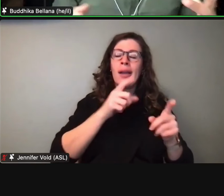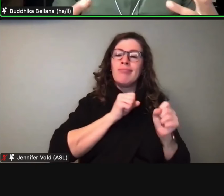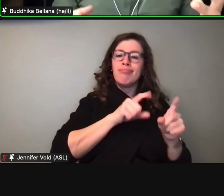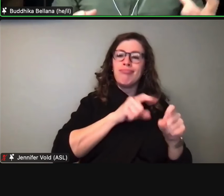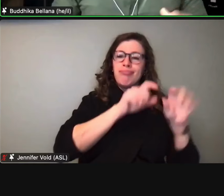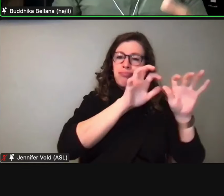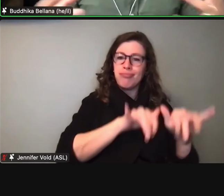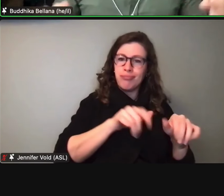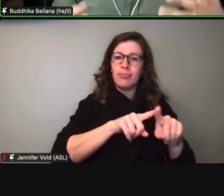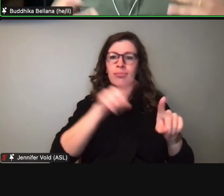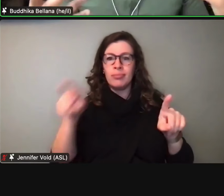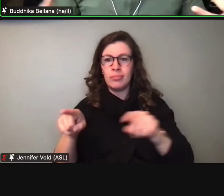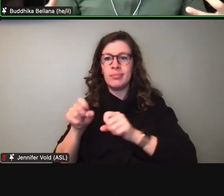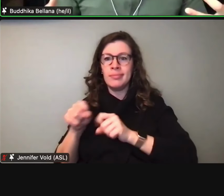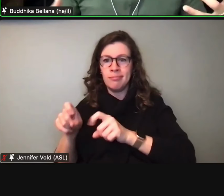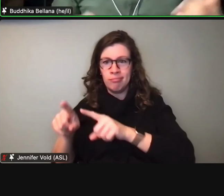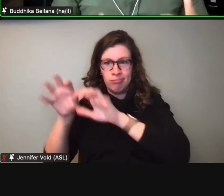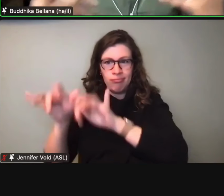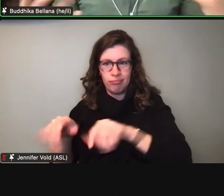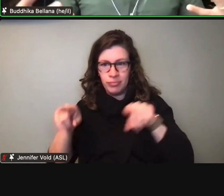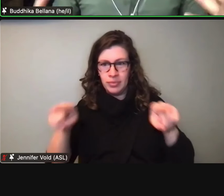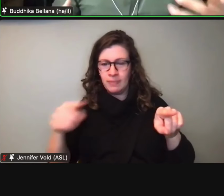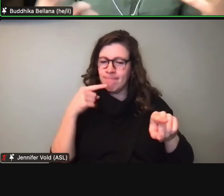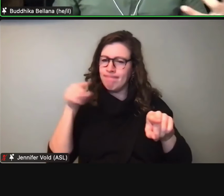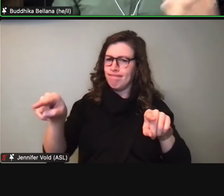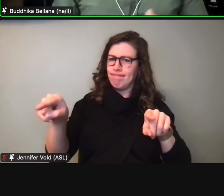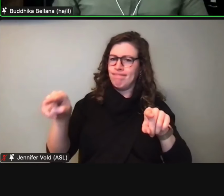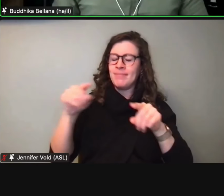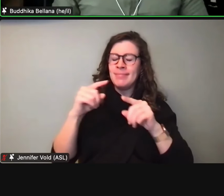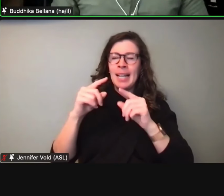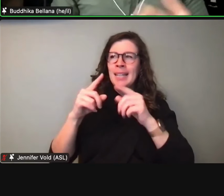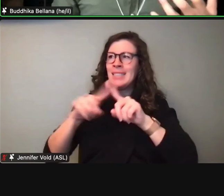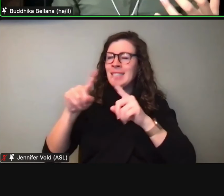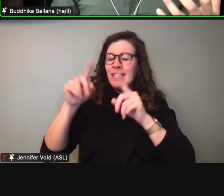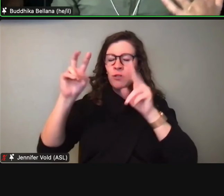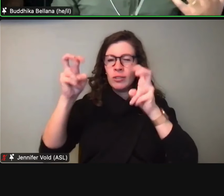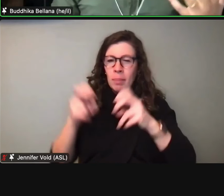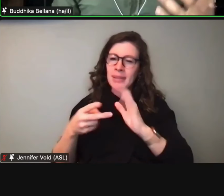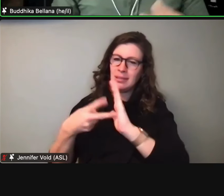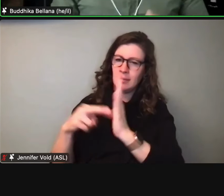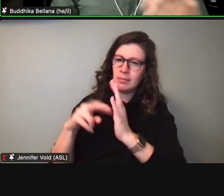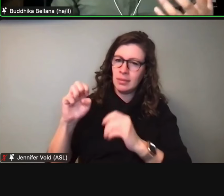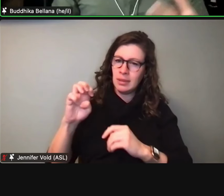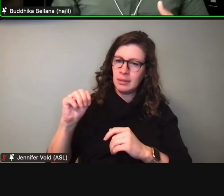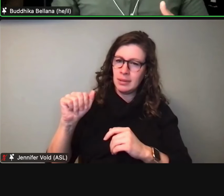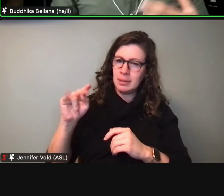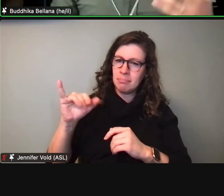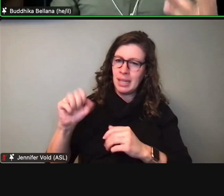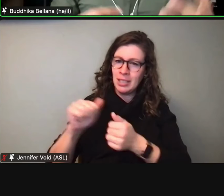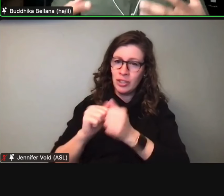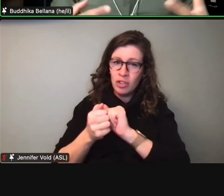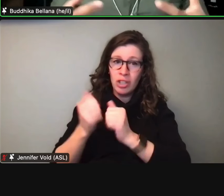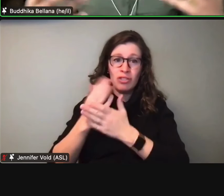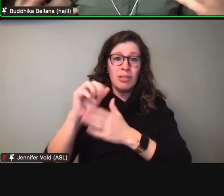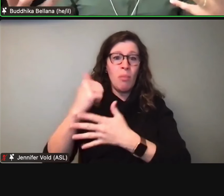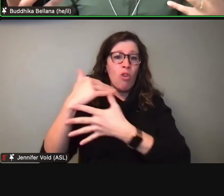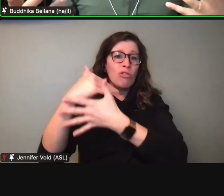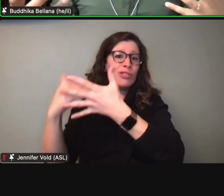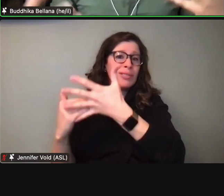some kind of change, particularly in the semantics of the thoughts that were coming to mind. But others also reported a change in domain